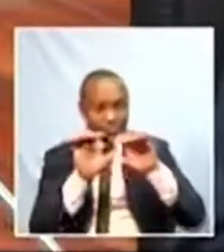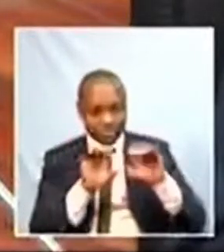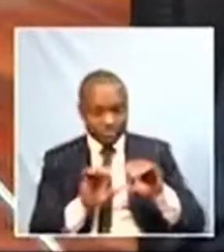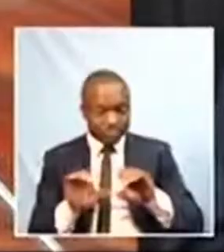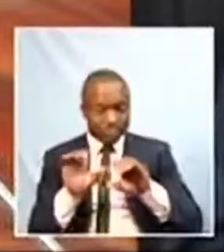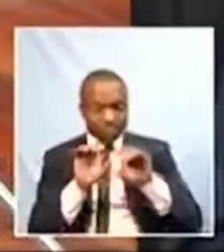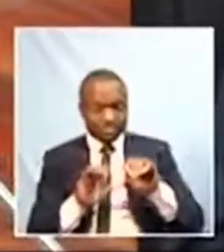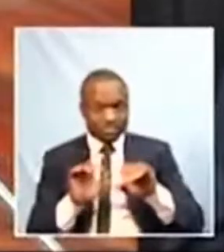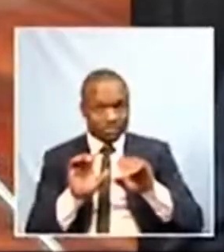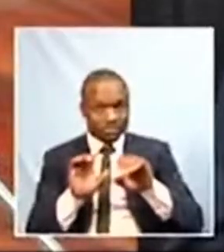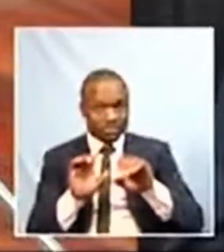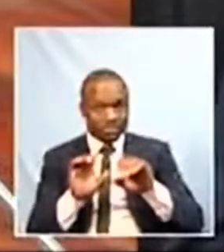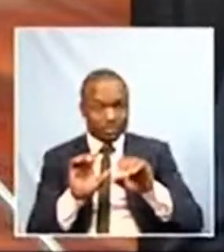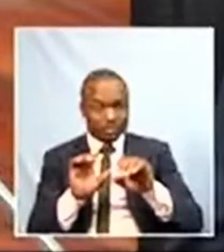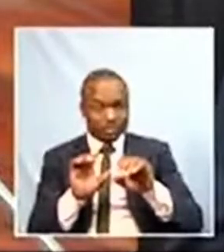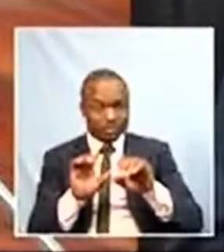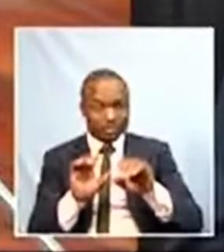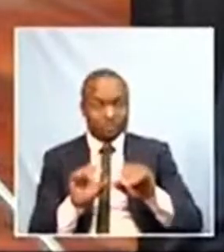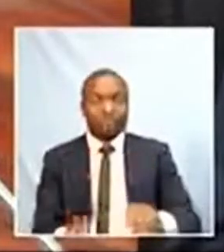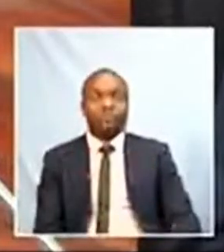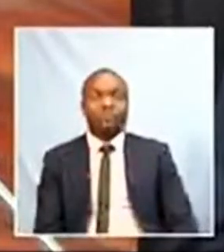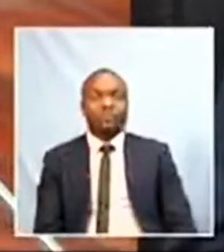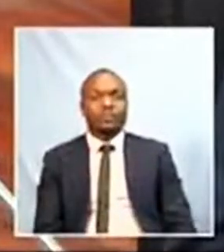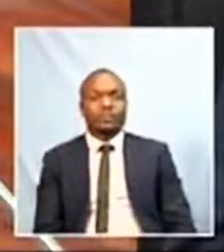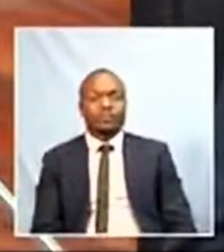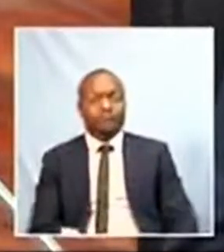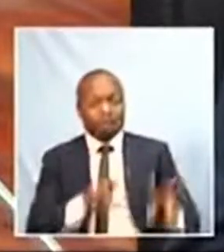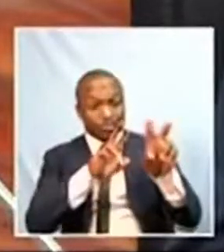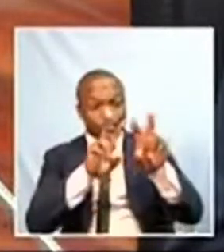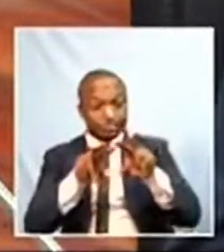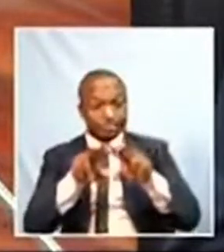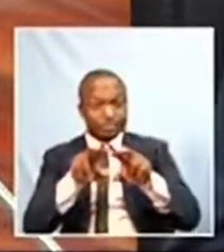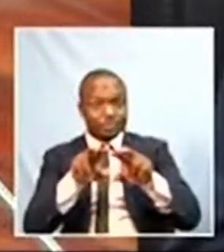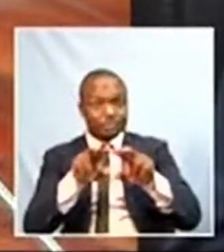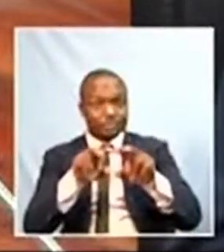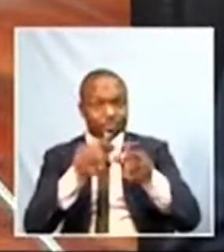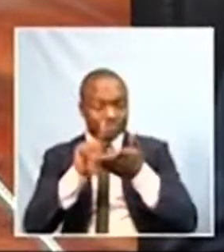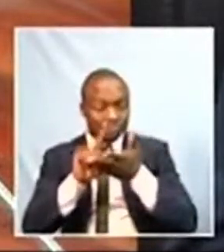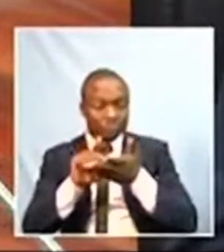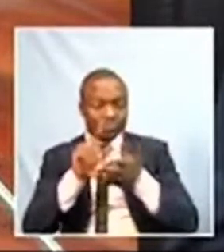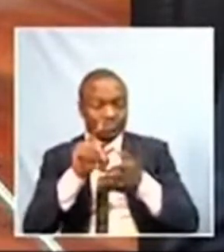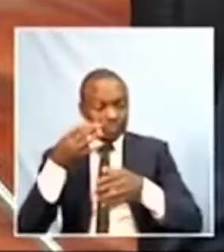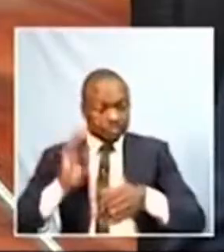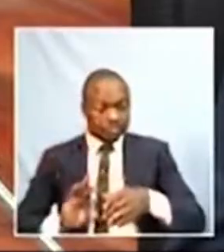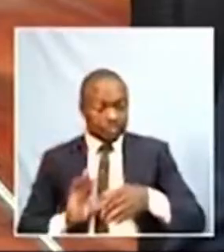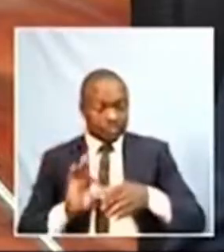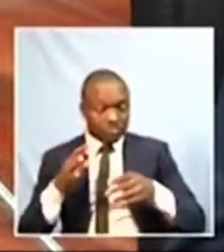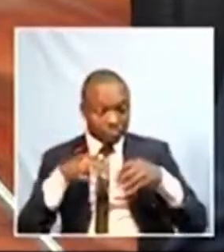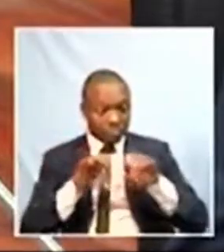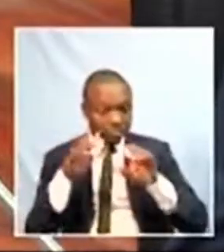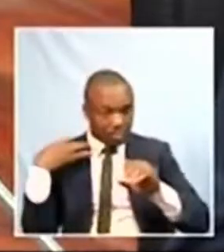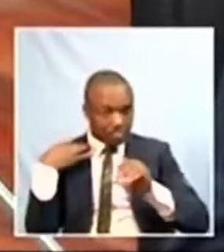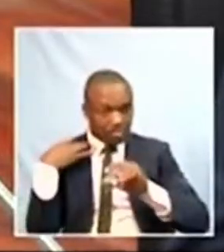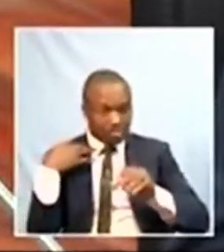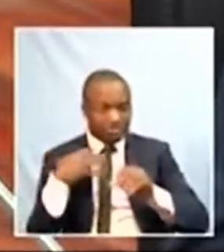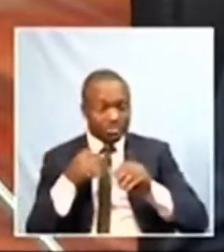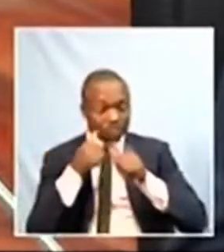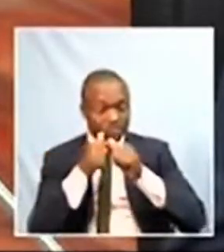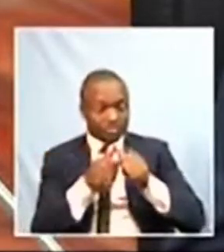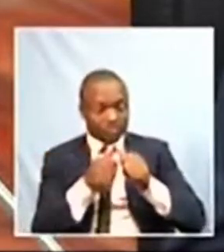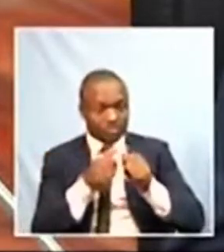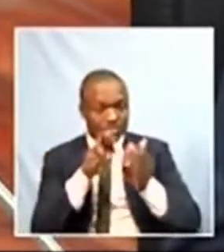periodic sensitizations and monitoring of loans beneficiaries to keep reminding them on the laid down procedures